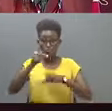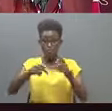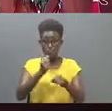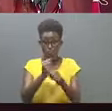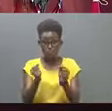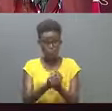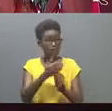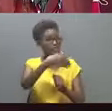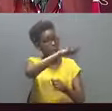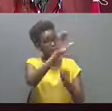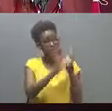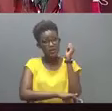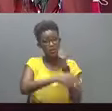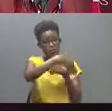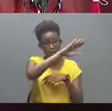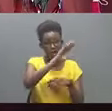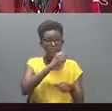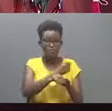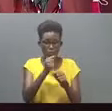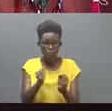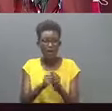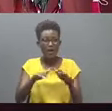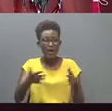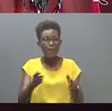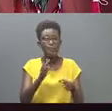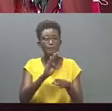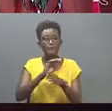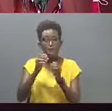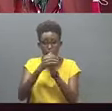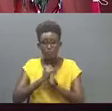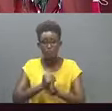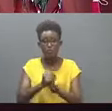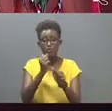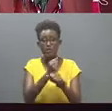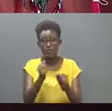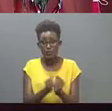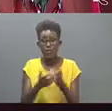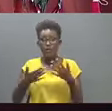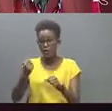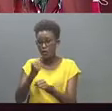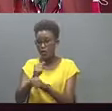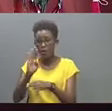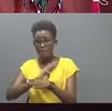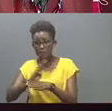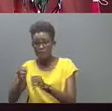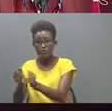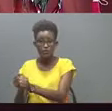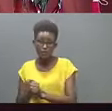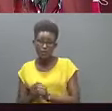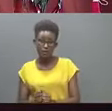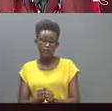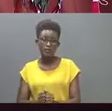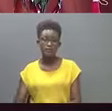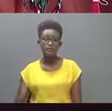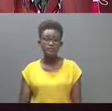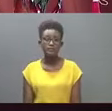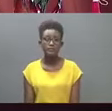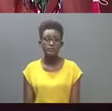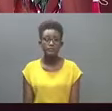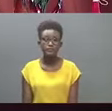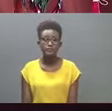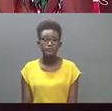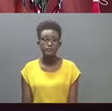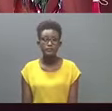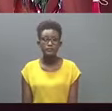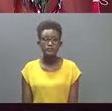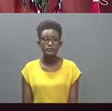together with our tribesmen in the same countries. Dukeneye intambara yo mu mwuka kugira ngo tubashe gukorana n'aba n'iyi mu duce tuba